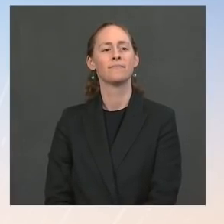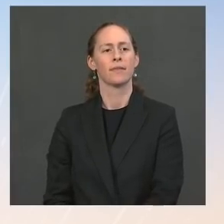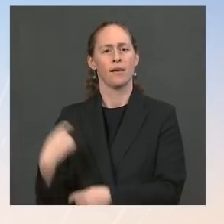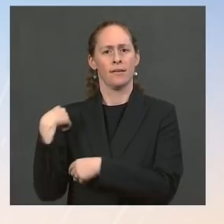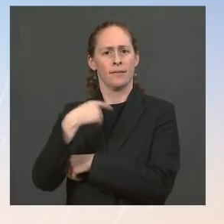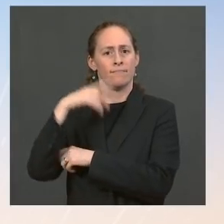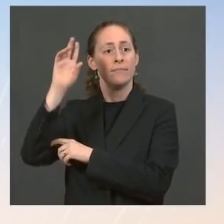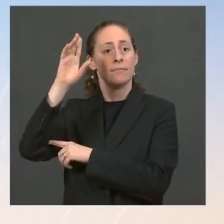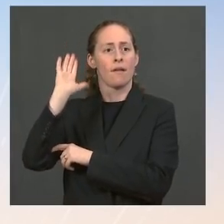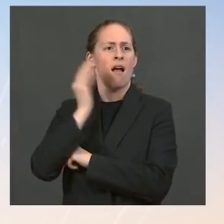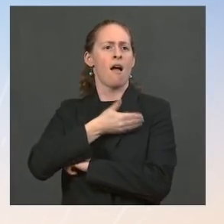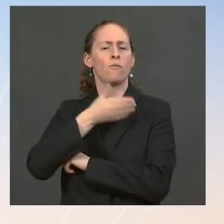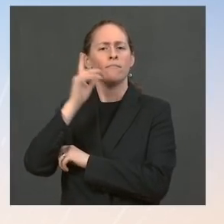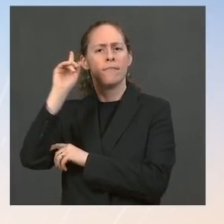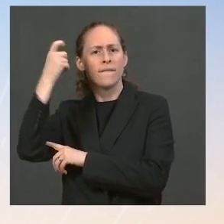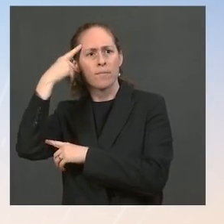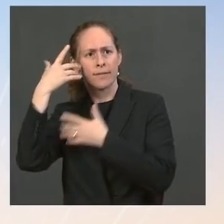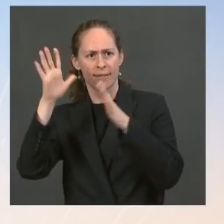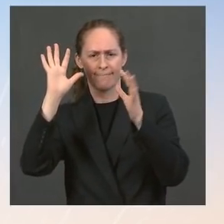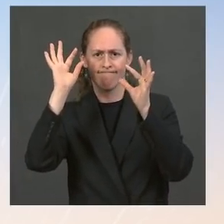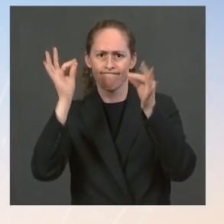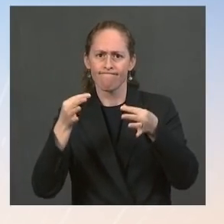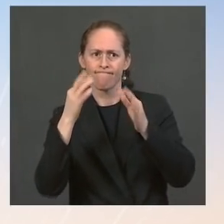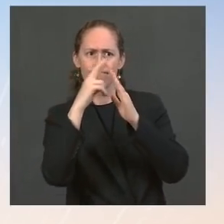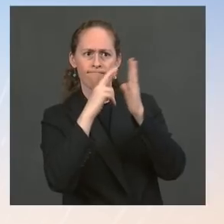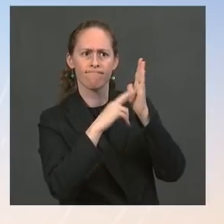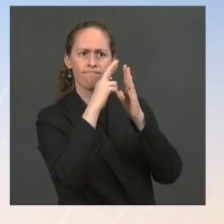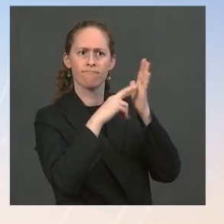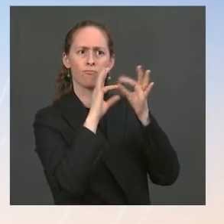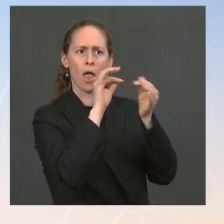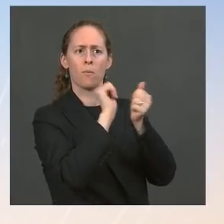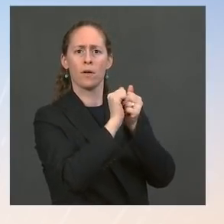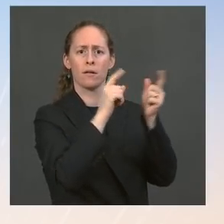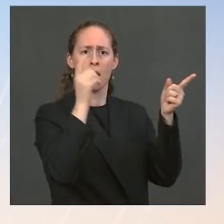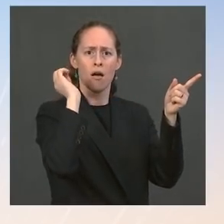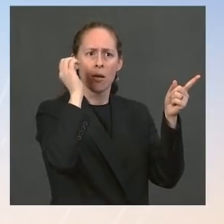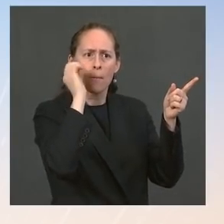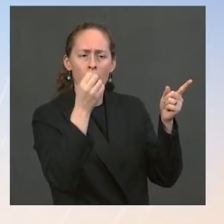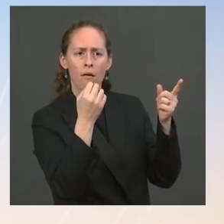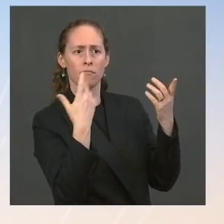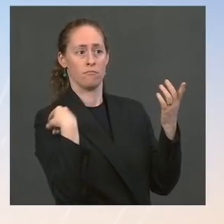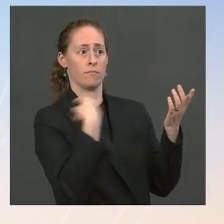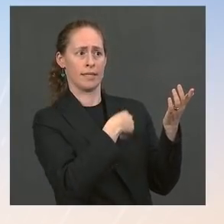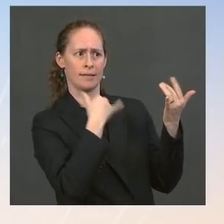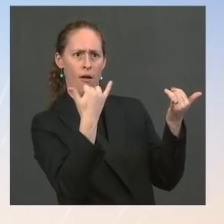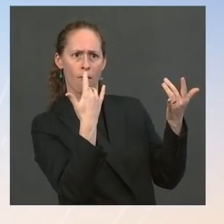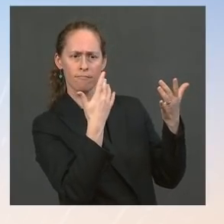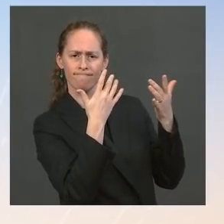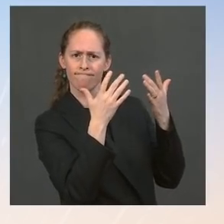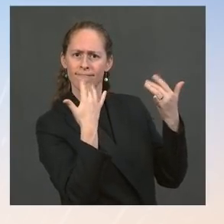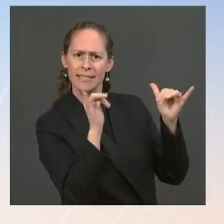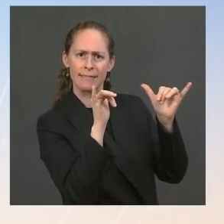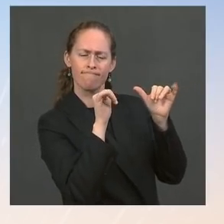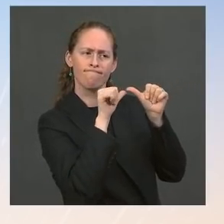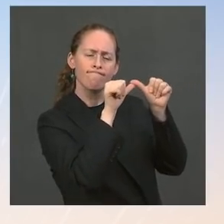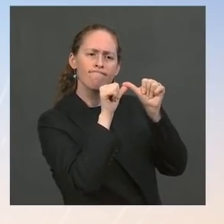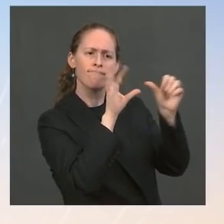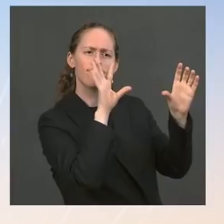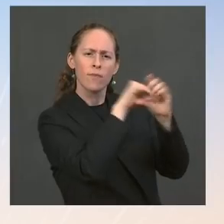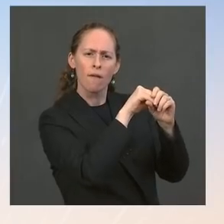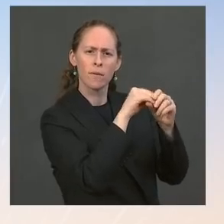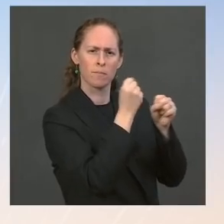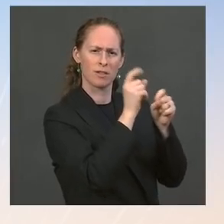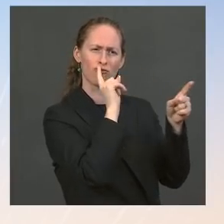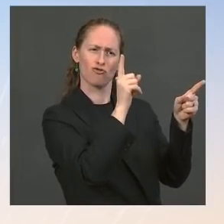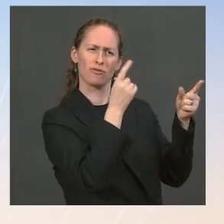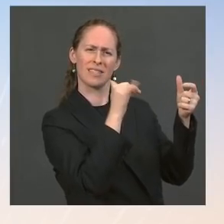action to expel the leadership of all of the United Nations organizations involved in ongoing humanitarian operations. We agree with UN